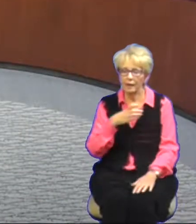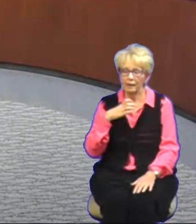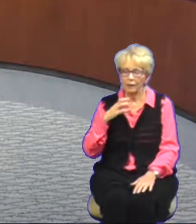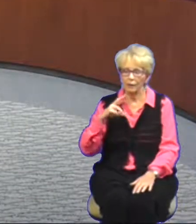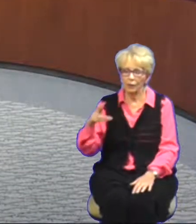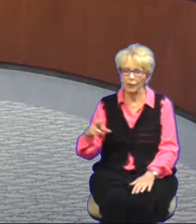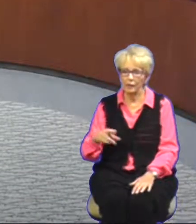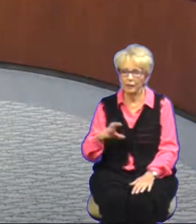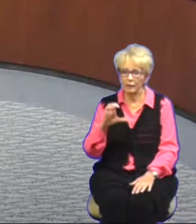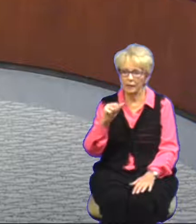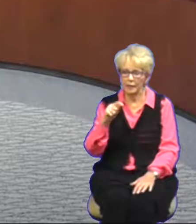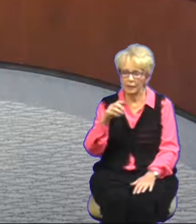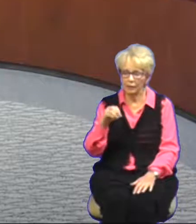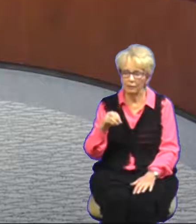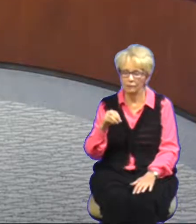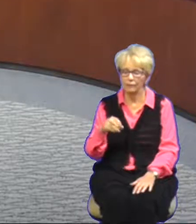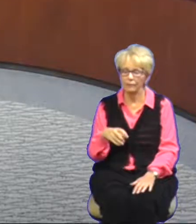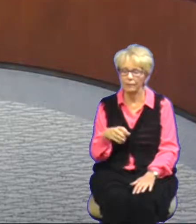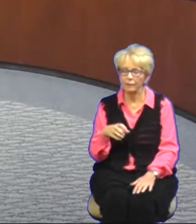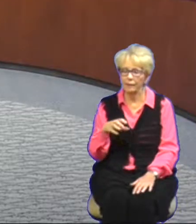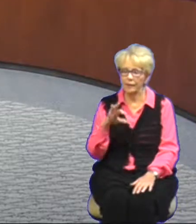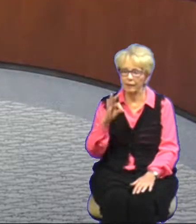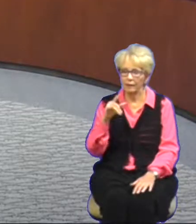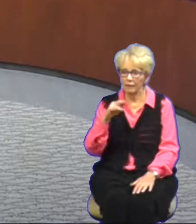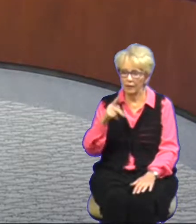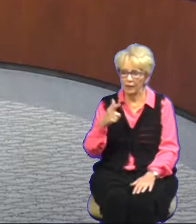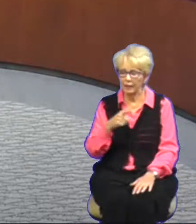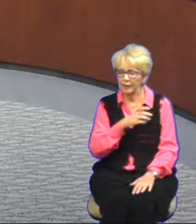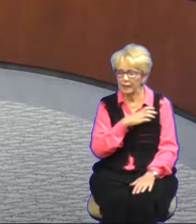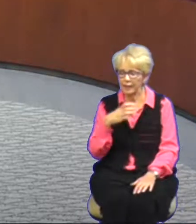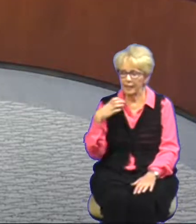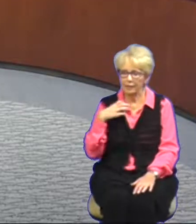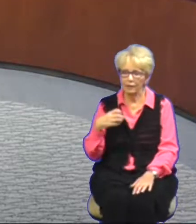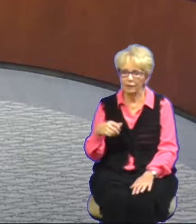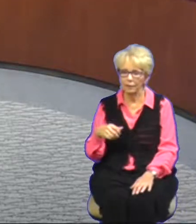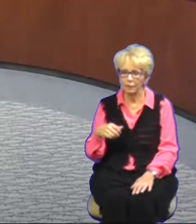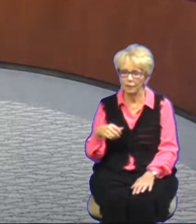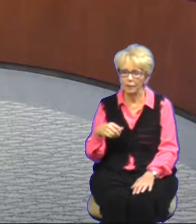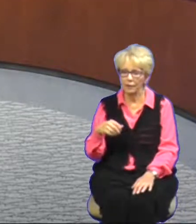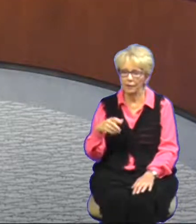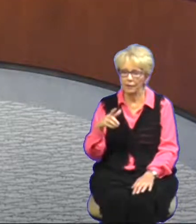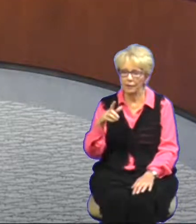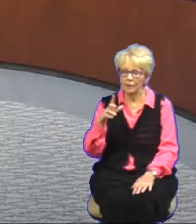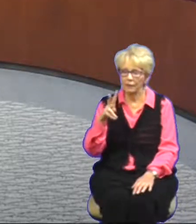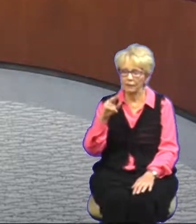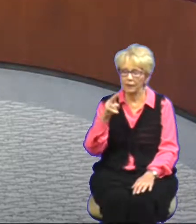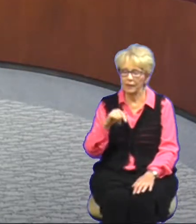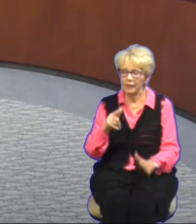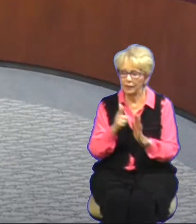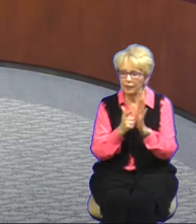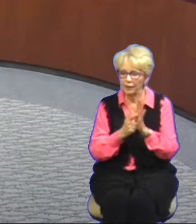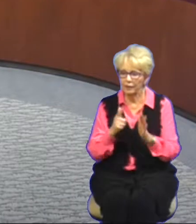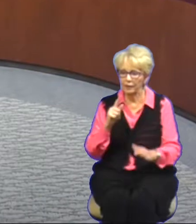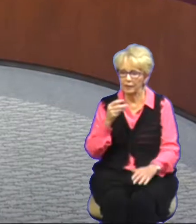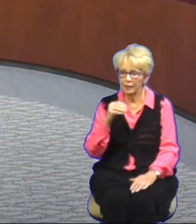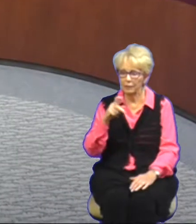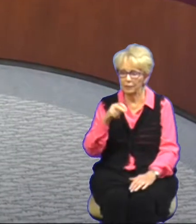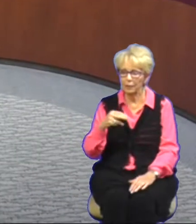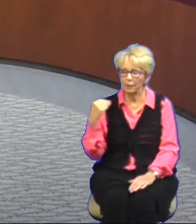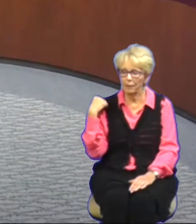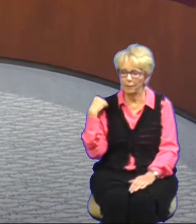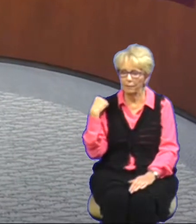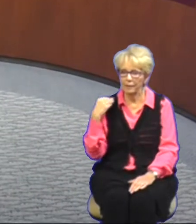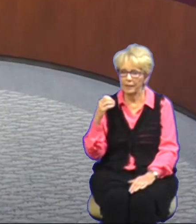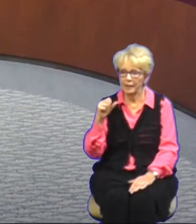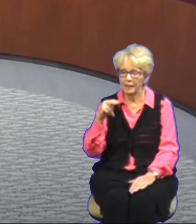far right, Wendy Cato, City Council. Forrest Fleming, our Mayor Pro Tem. Lou Vina, our City Attorney. I'm Ronnie Thompson, your Mayor.